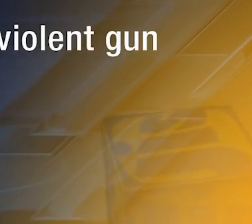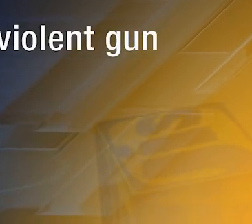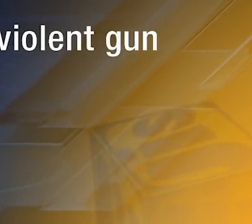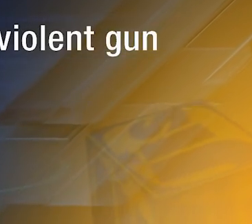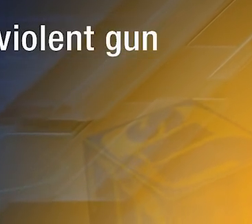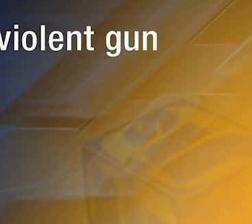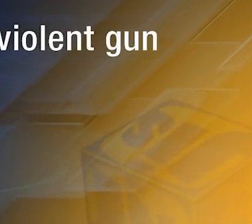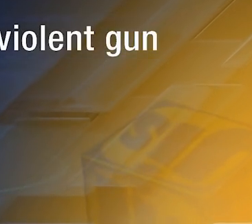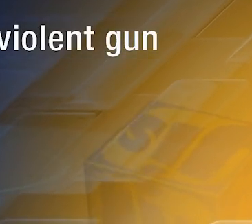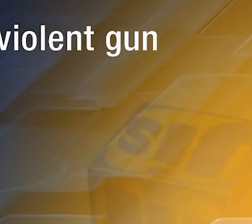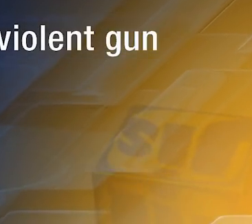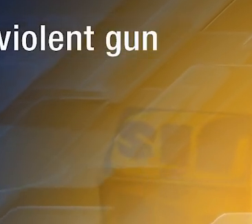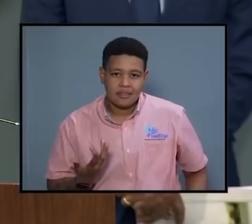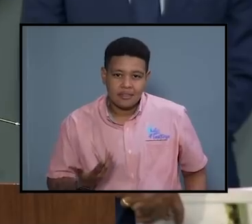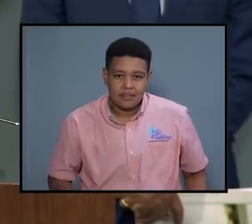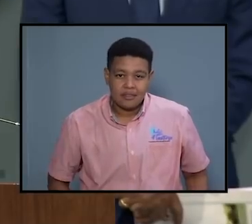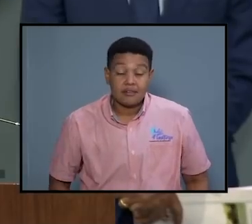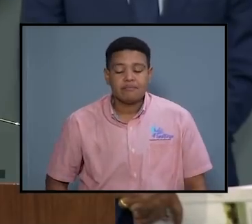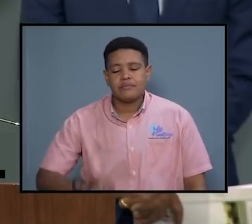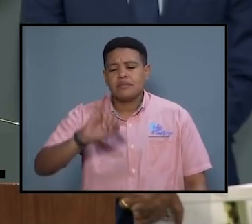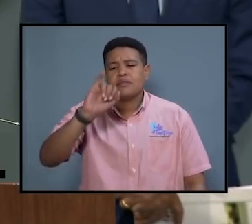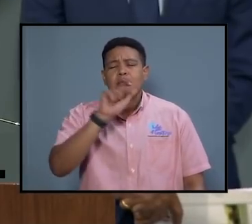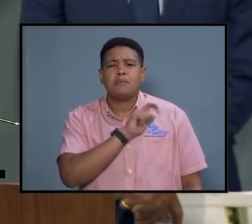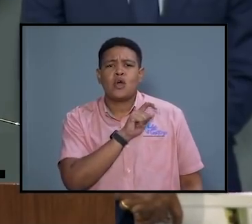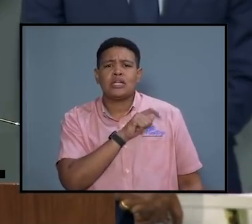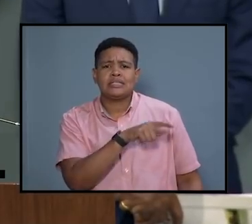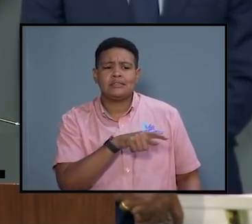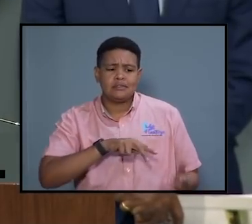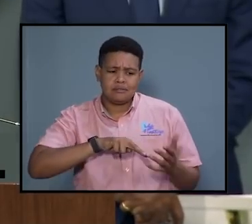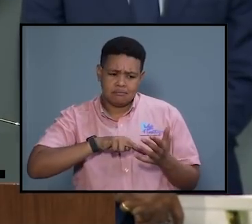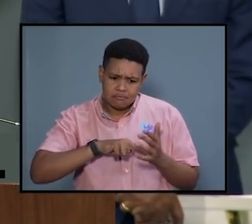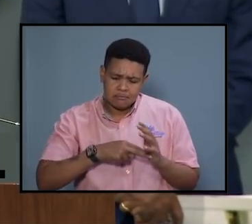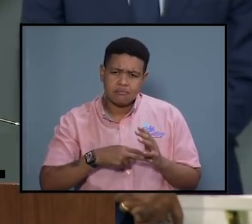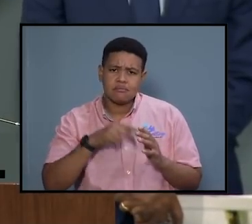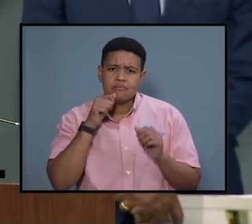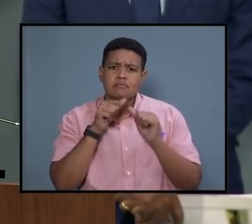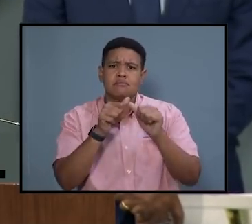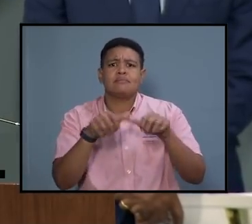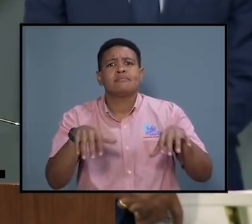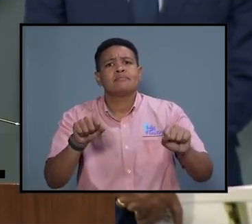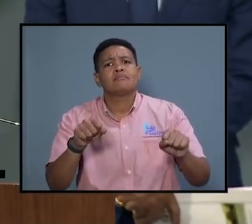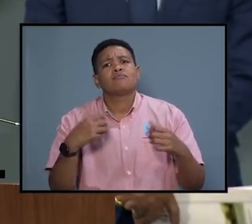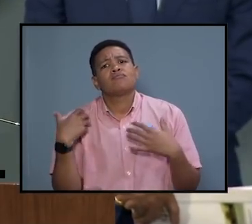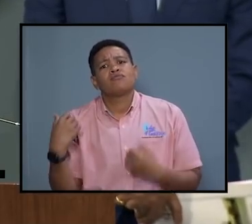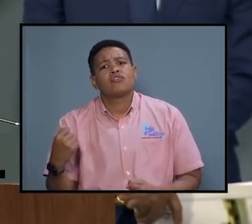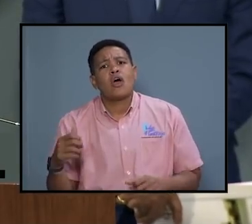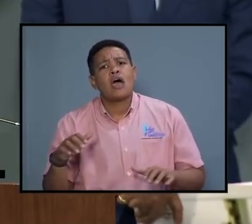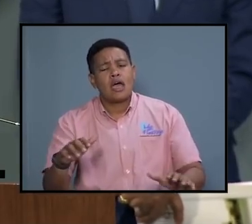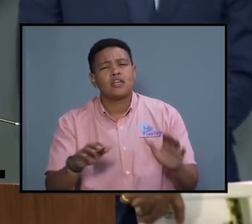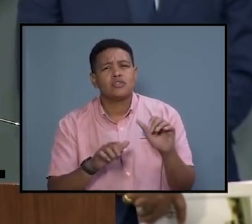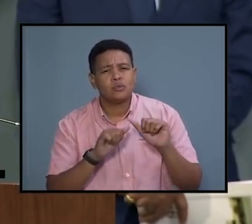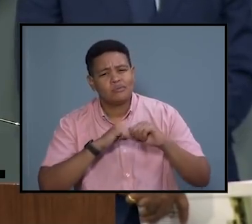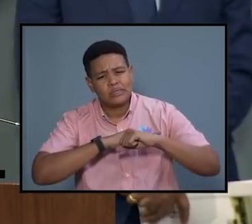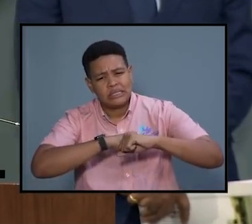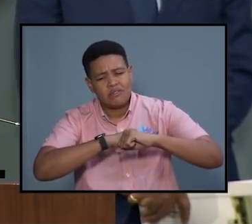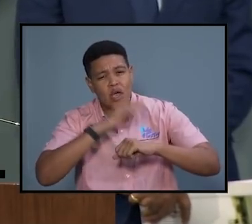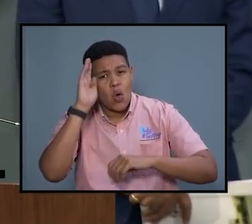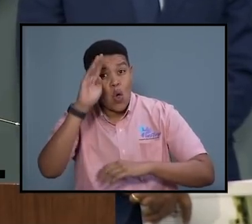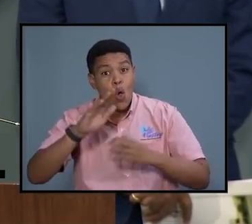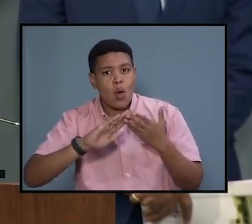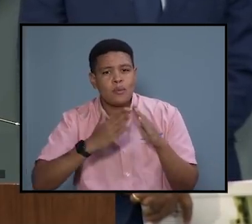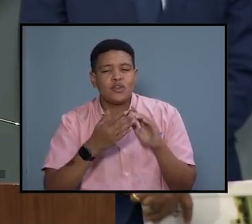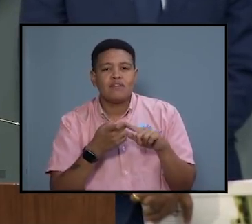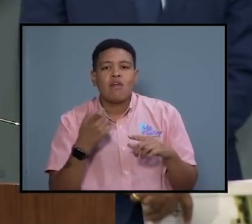and murders in 2021. The JCF is intent on continuing to take strong action to defend every community from